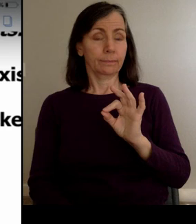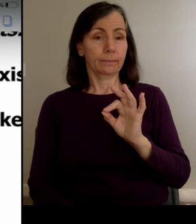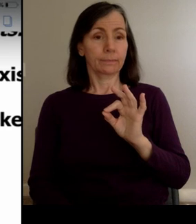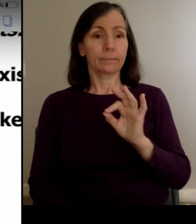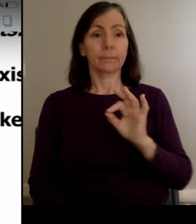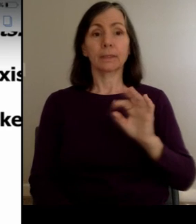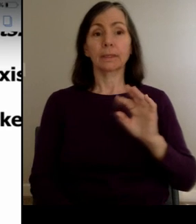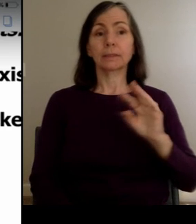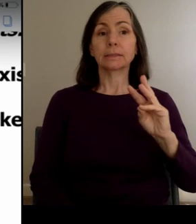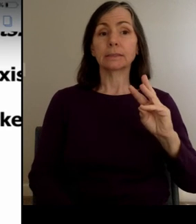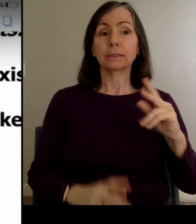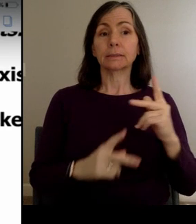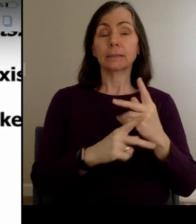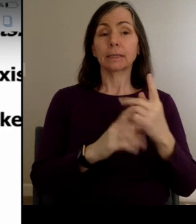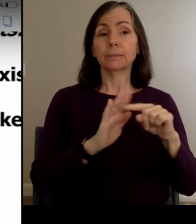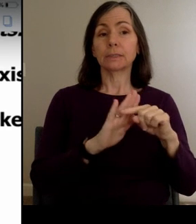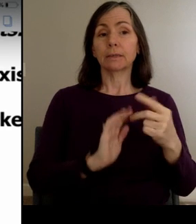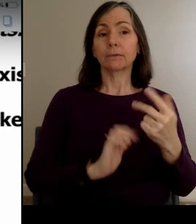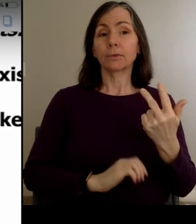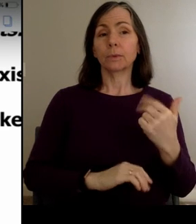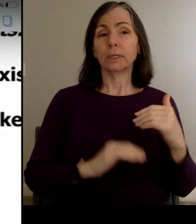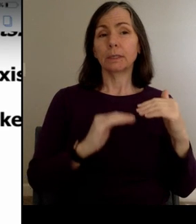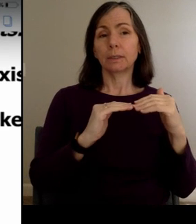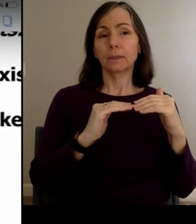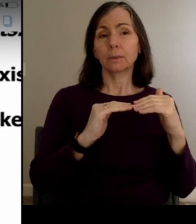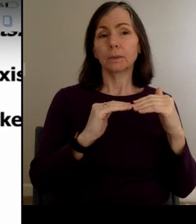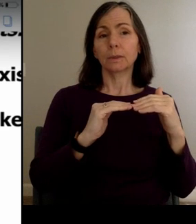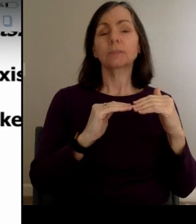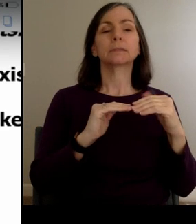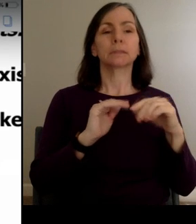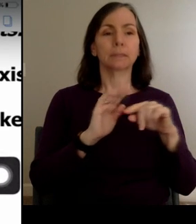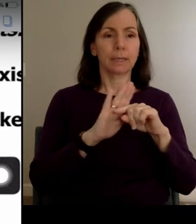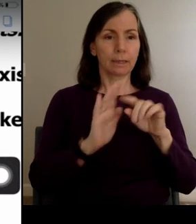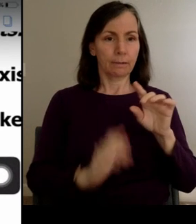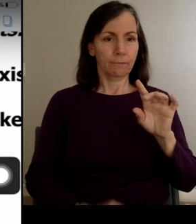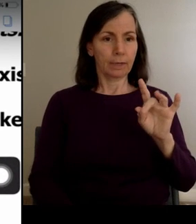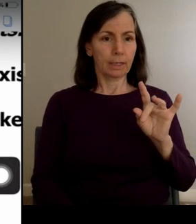6 times negative 3 is negative 18